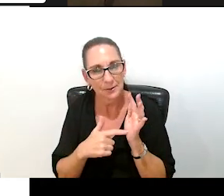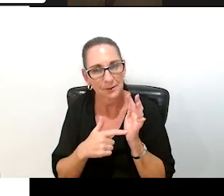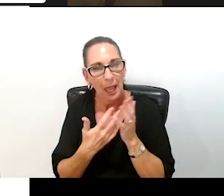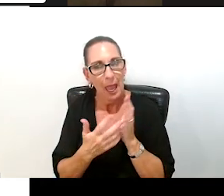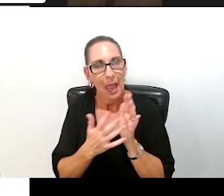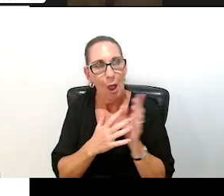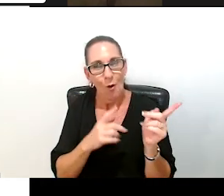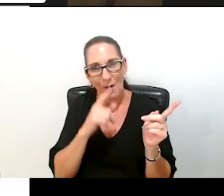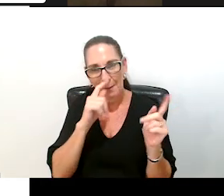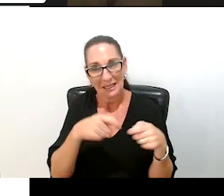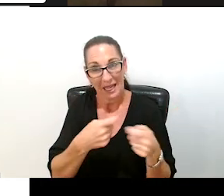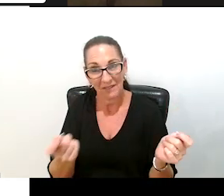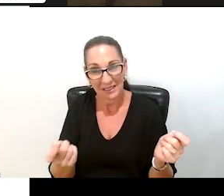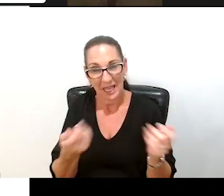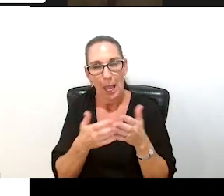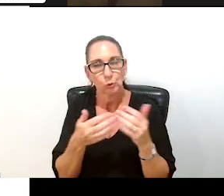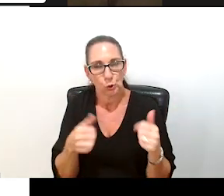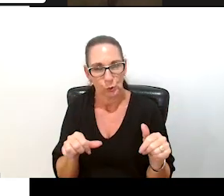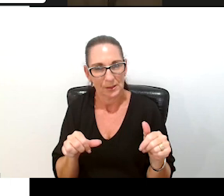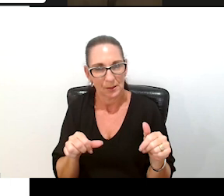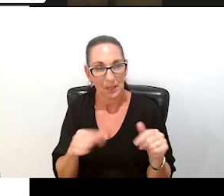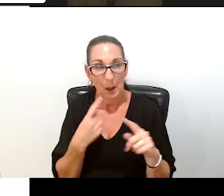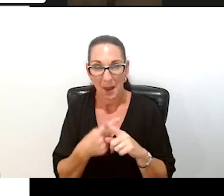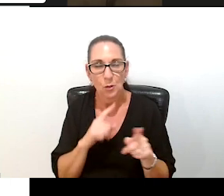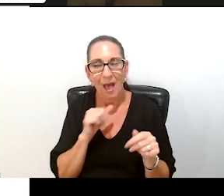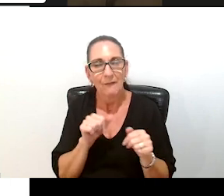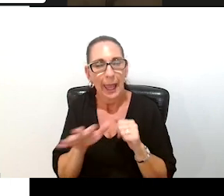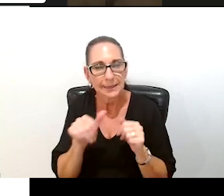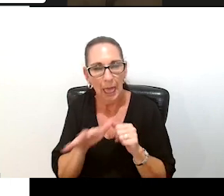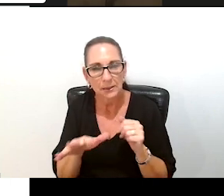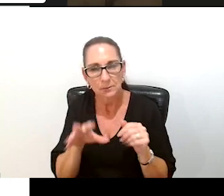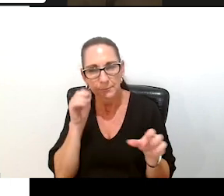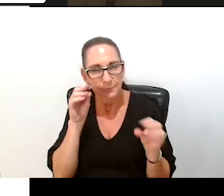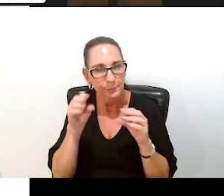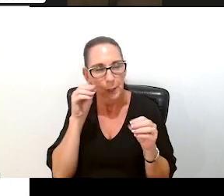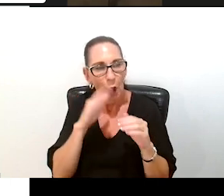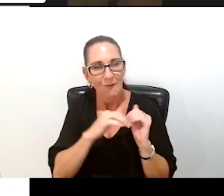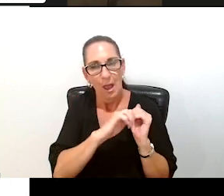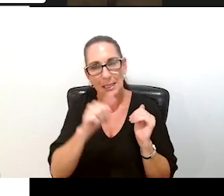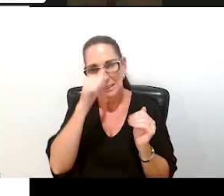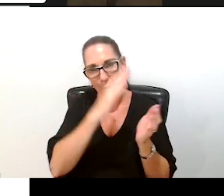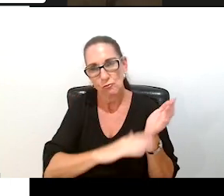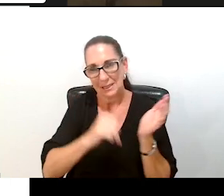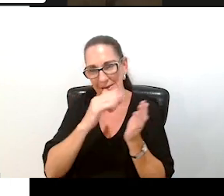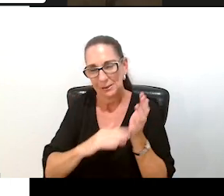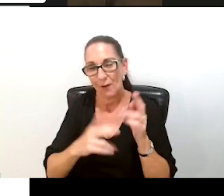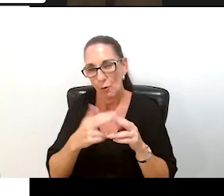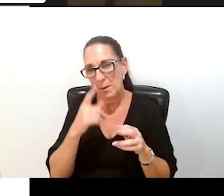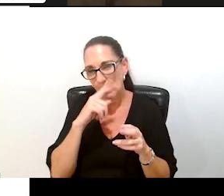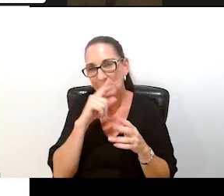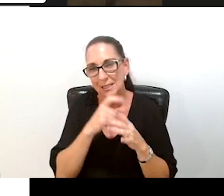be used. And then there'll be some excellent insights, new insights about the experiences of people with disability